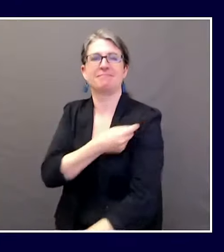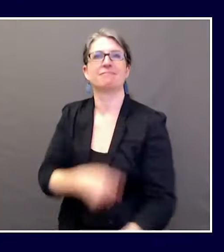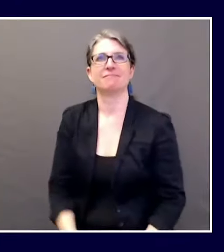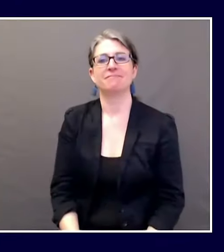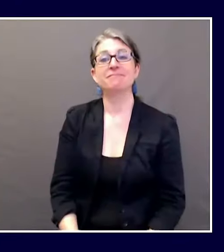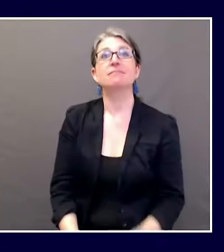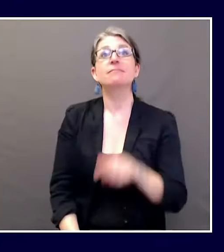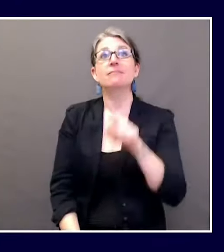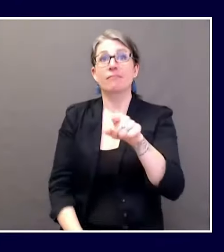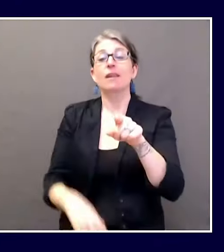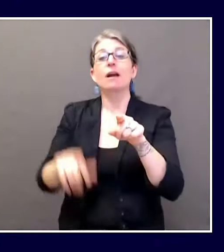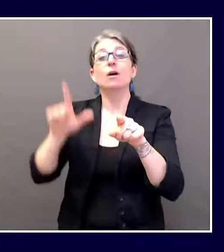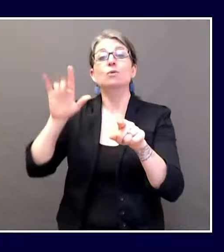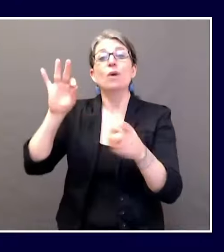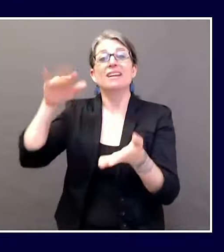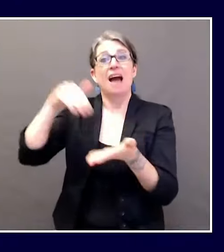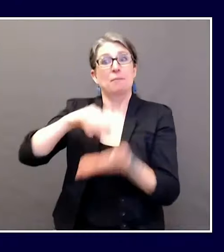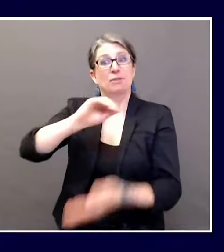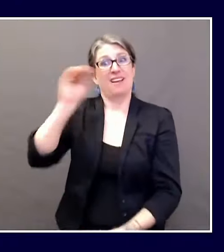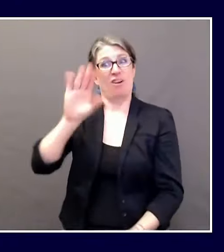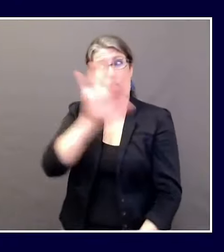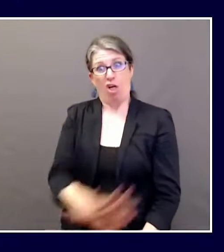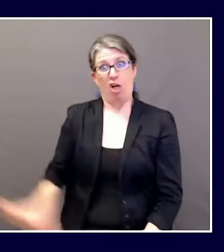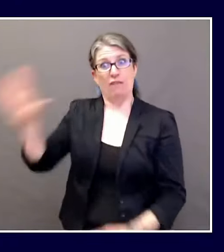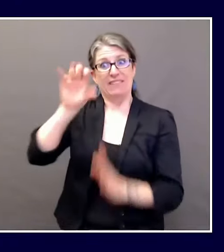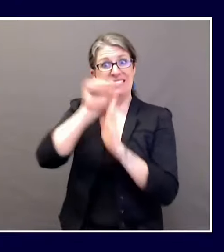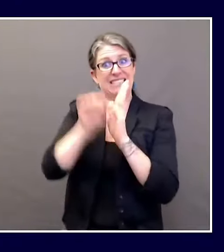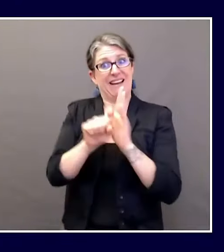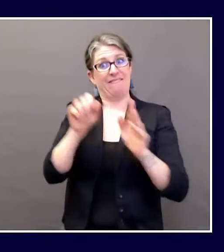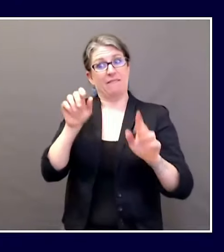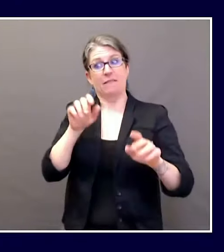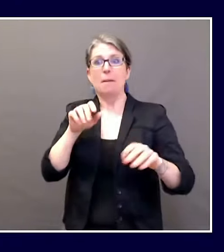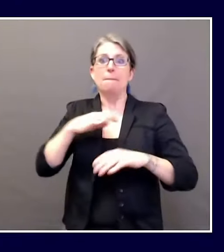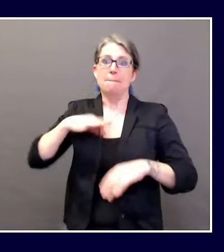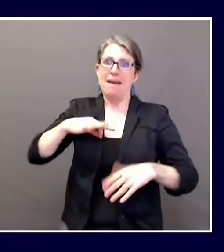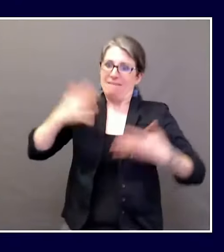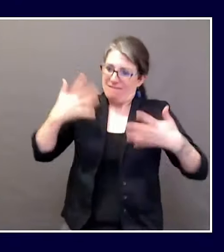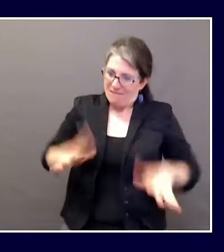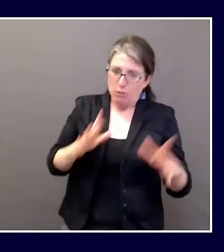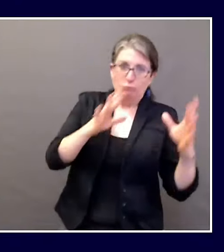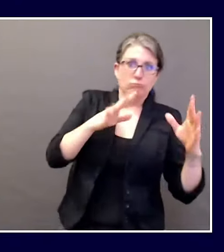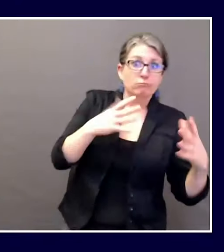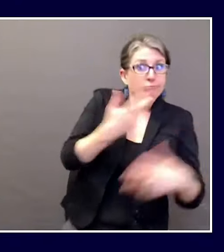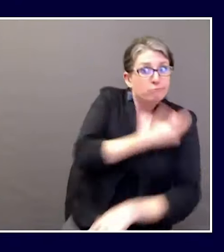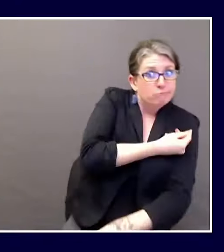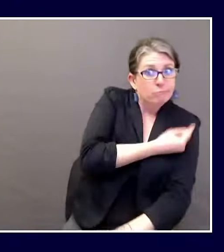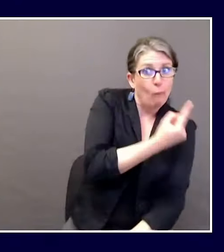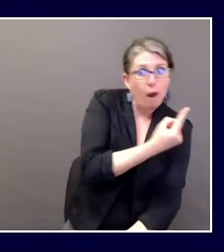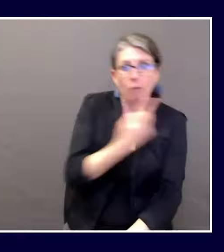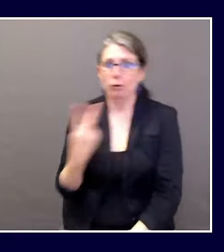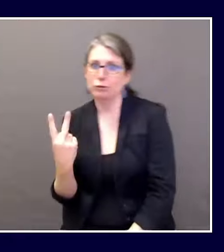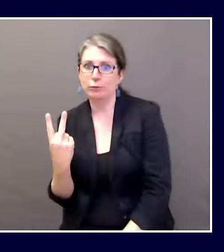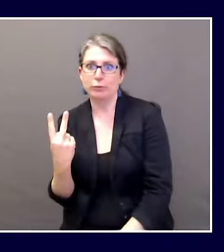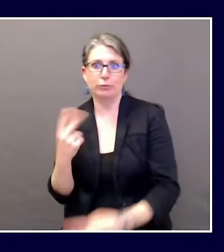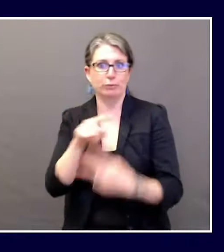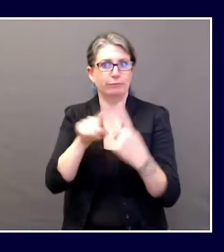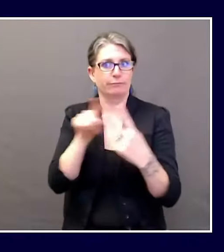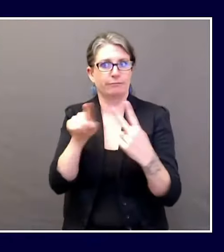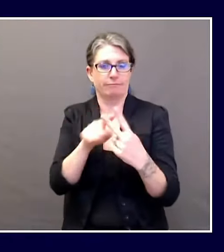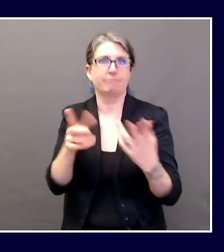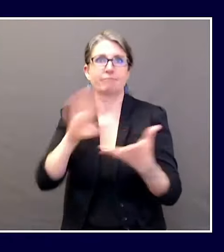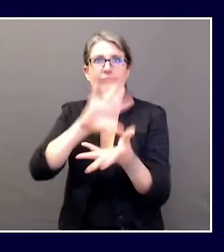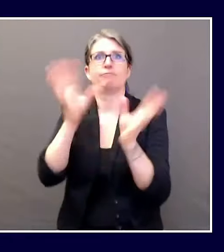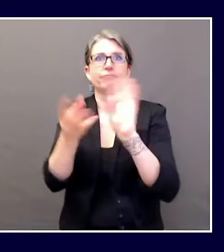of people in Maine have received at least their first dose, and about 17.5% of people in Maine